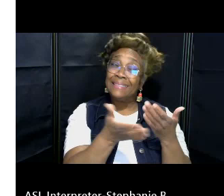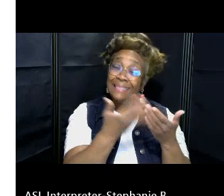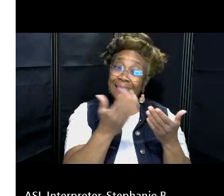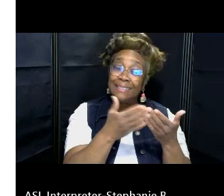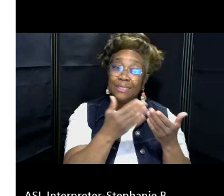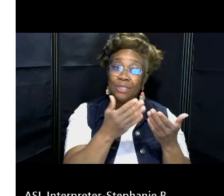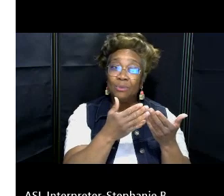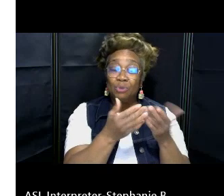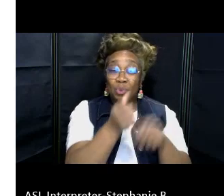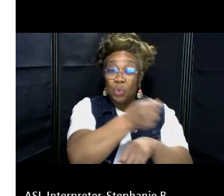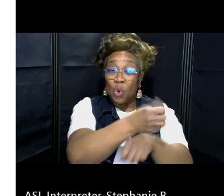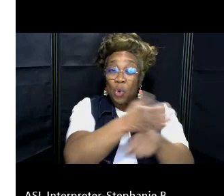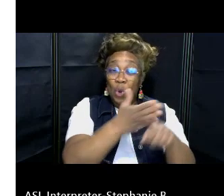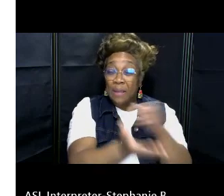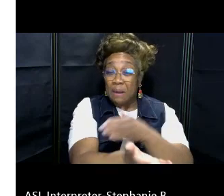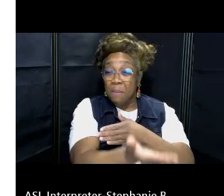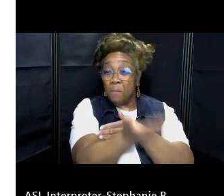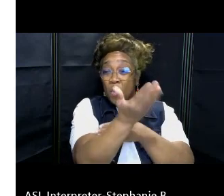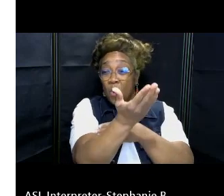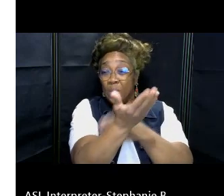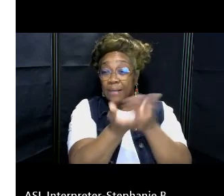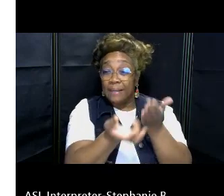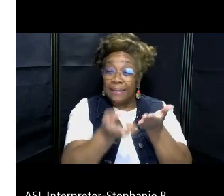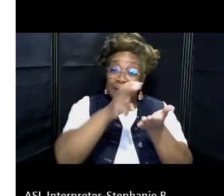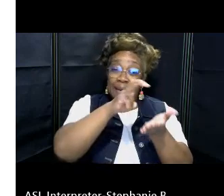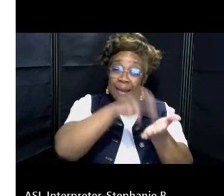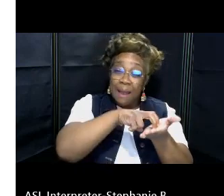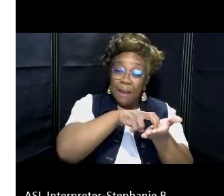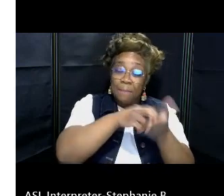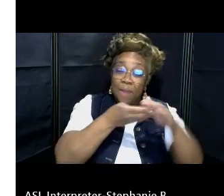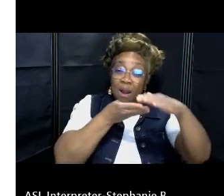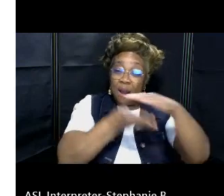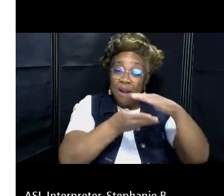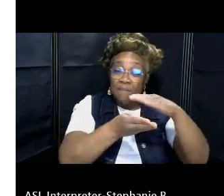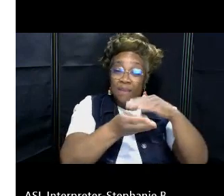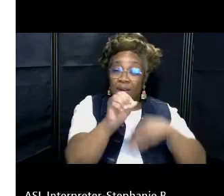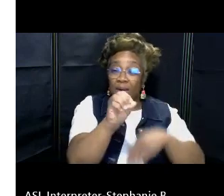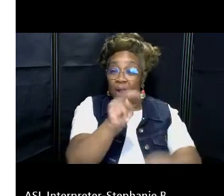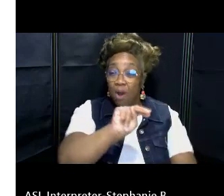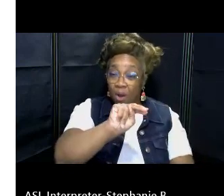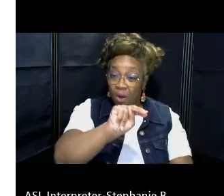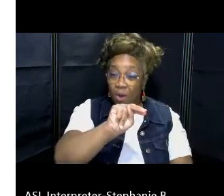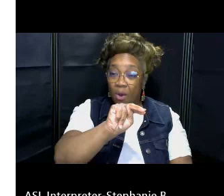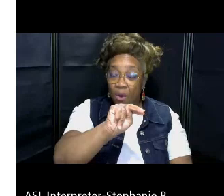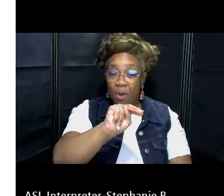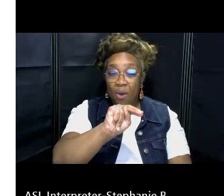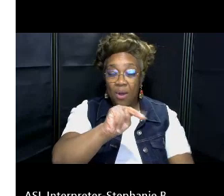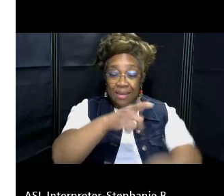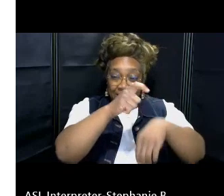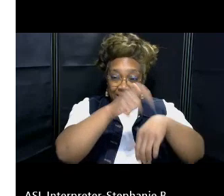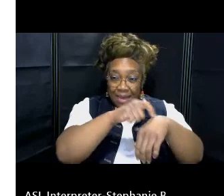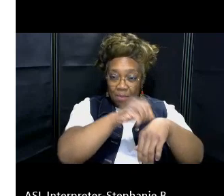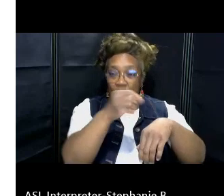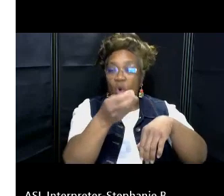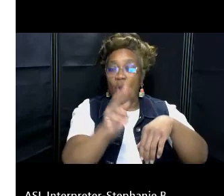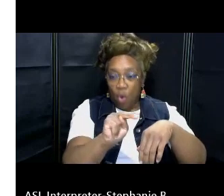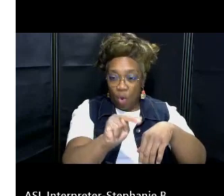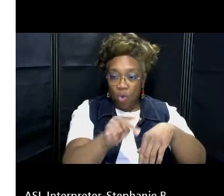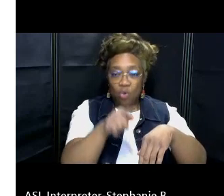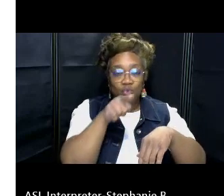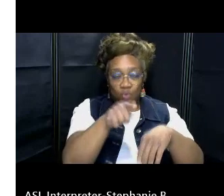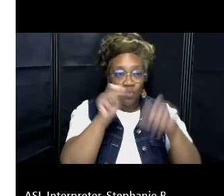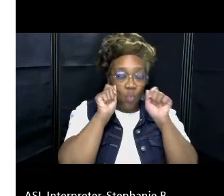morning and turn that oven on and be awake, turn your timer on, and do just